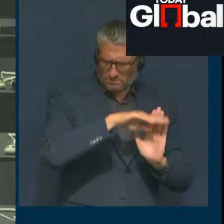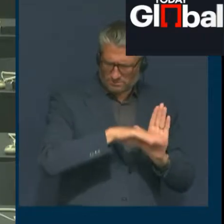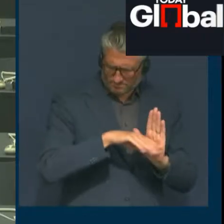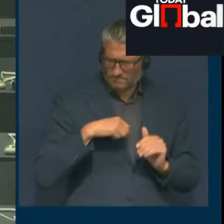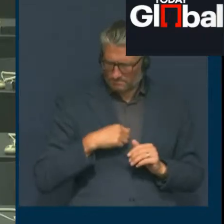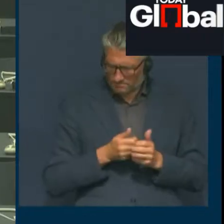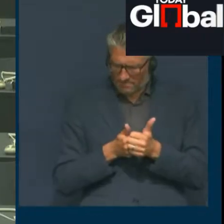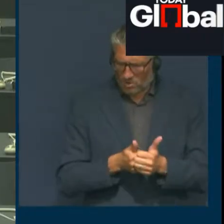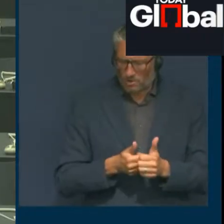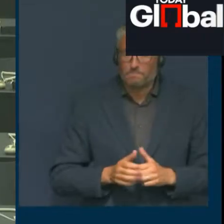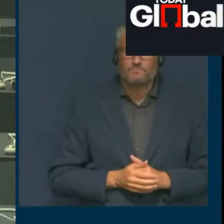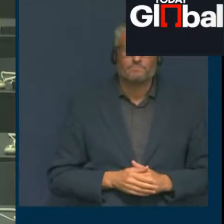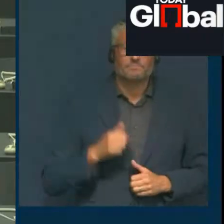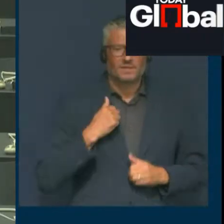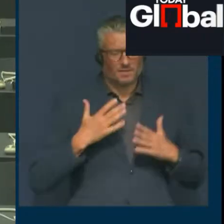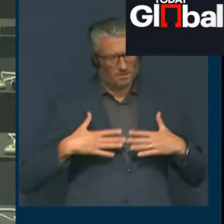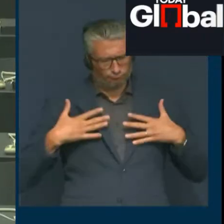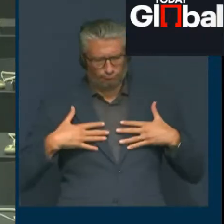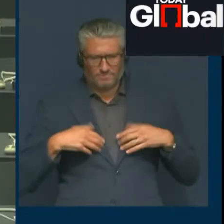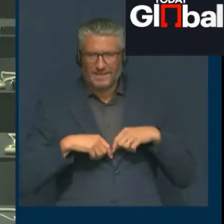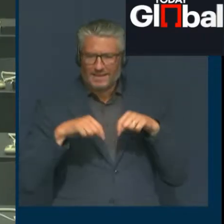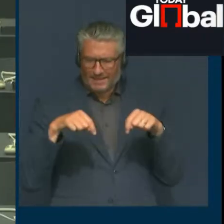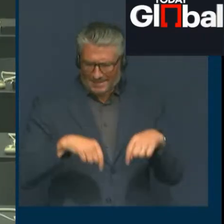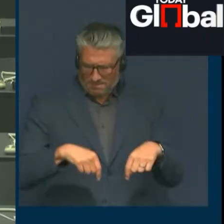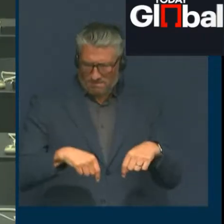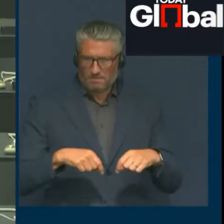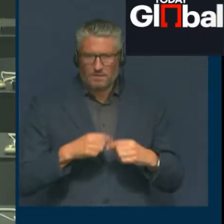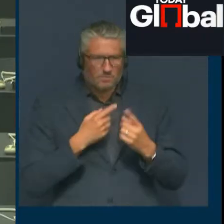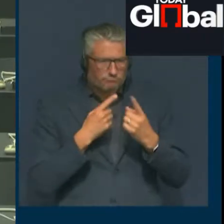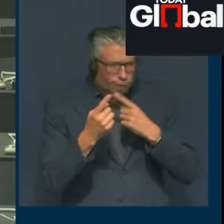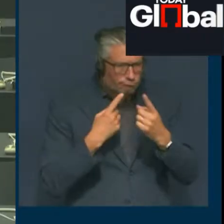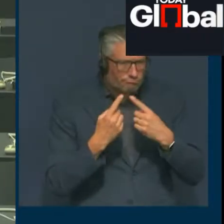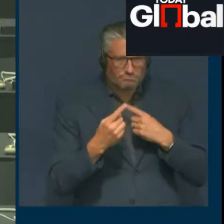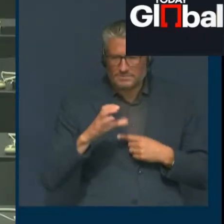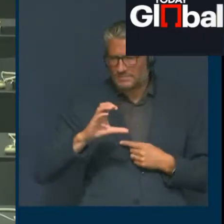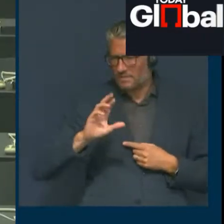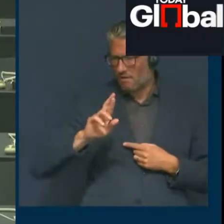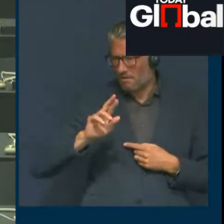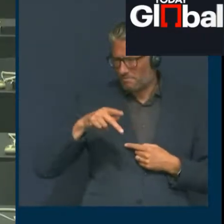on the Convention on the Rights of Persons with Disabilities.